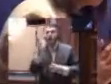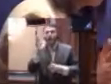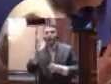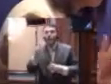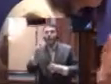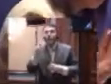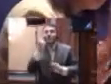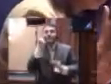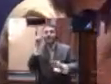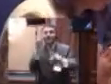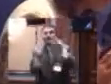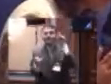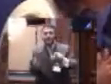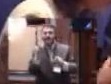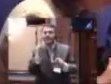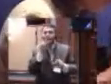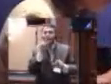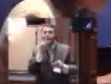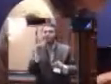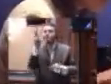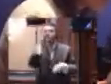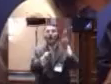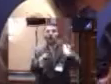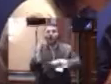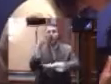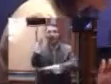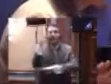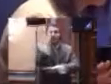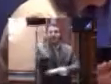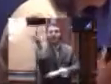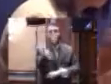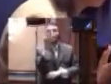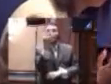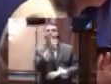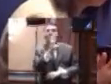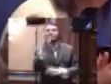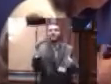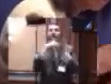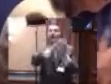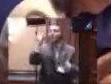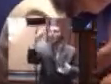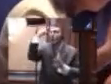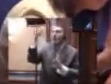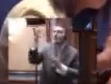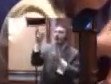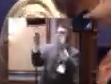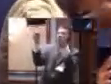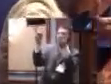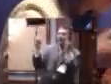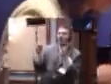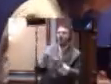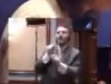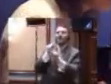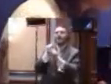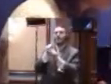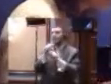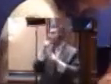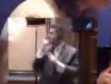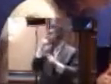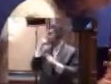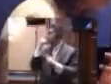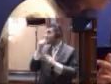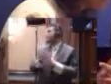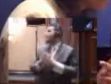up to our, or in the start of the process of our negotiation, its lead up and even